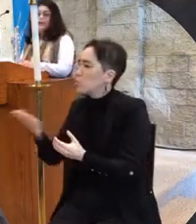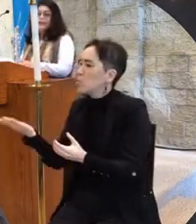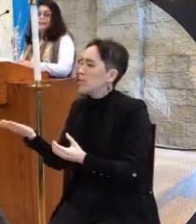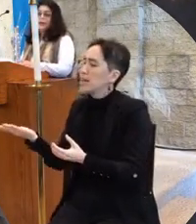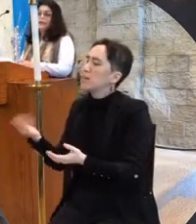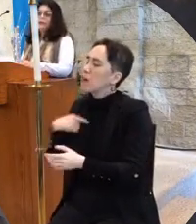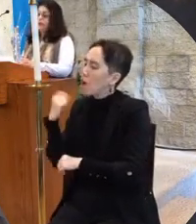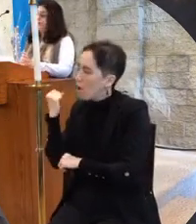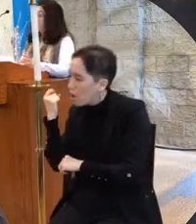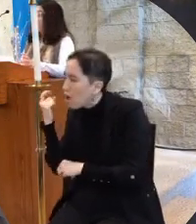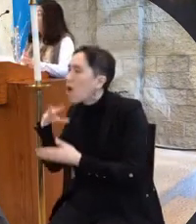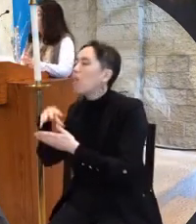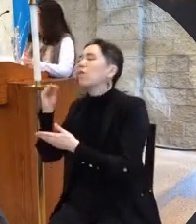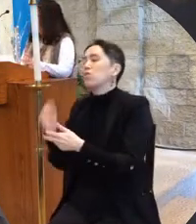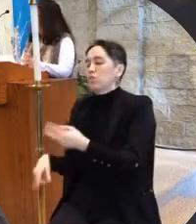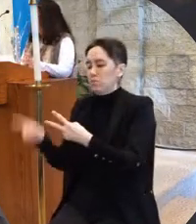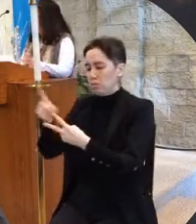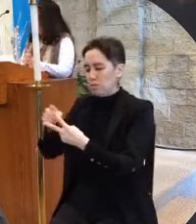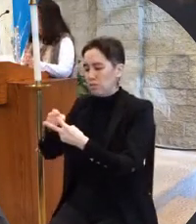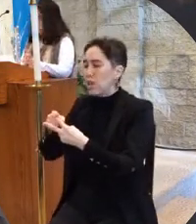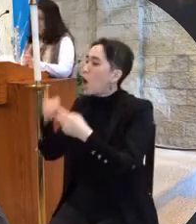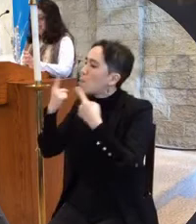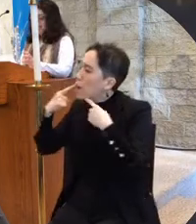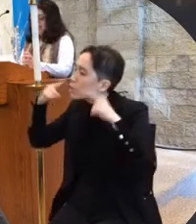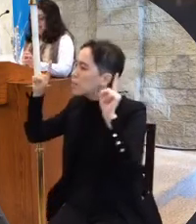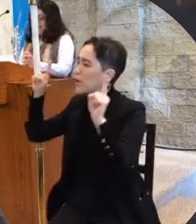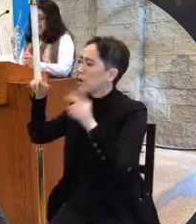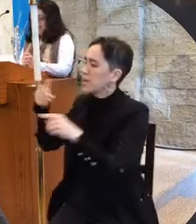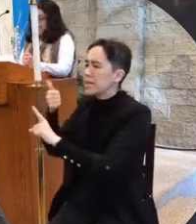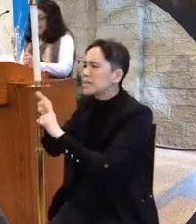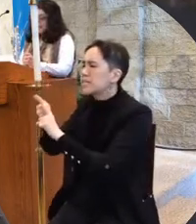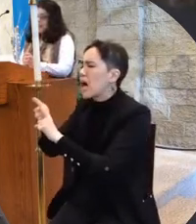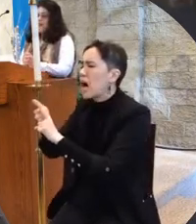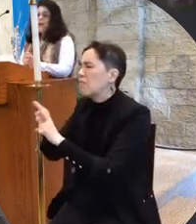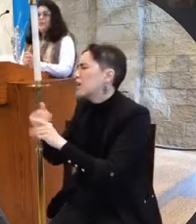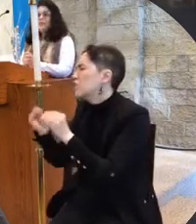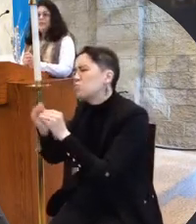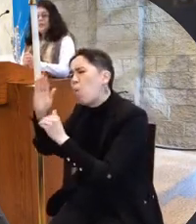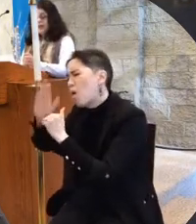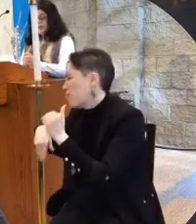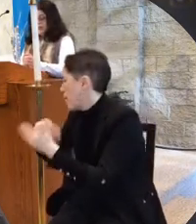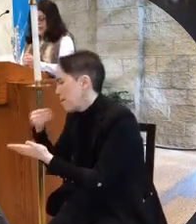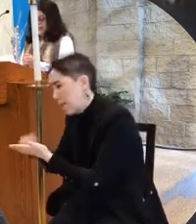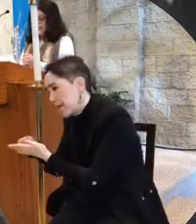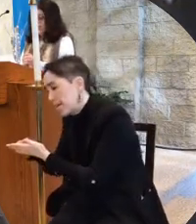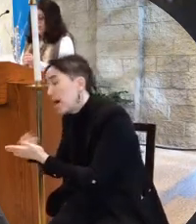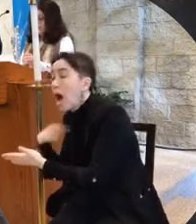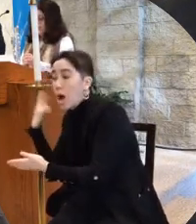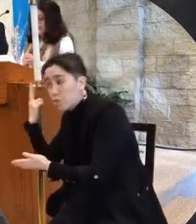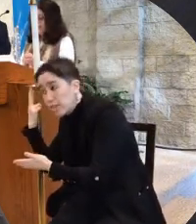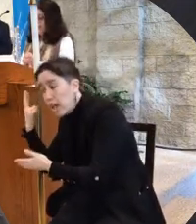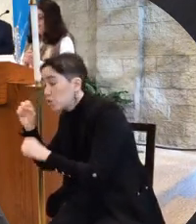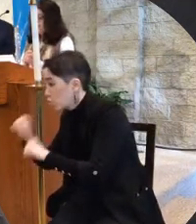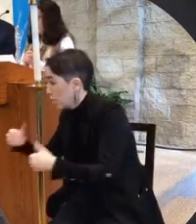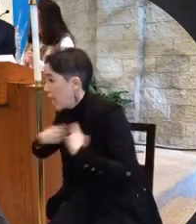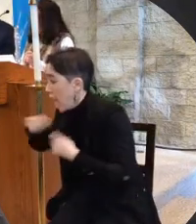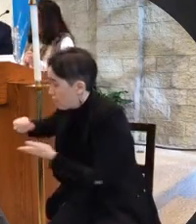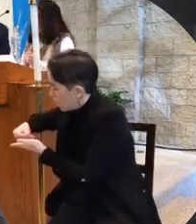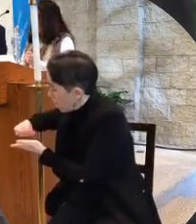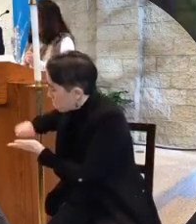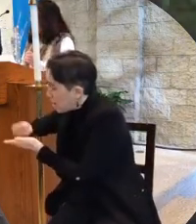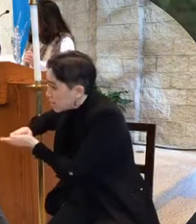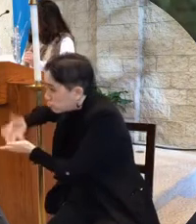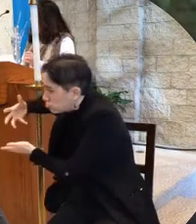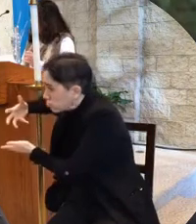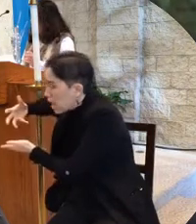prosperity is about so much more than money. I realized that it was possible to be wealthy in money and very poor in